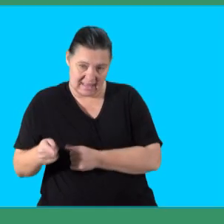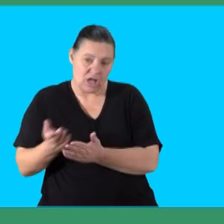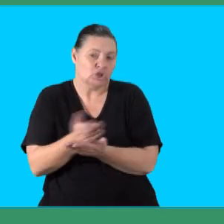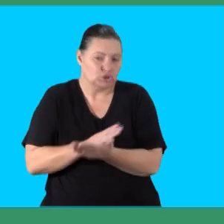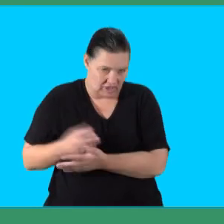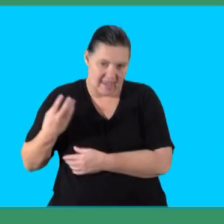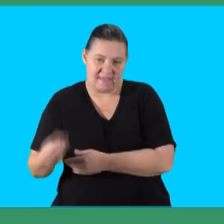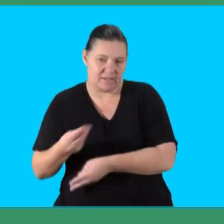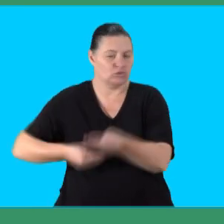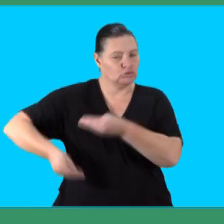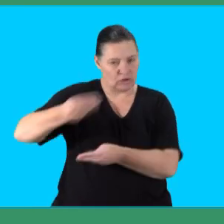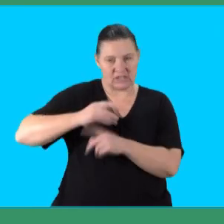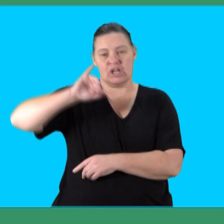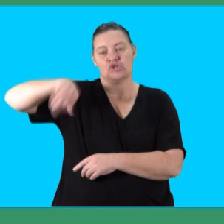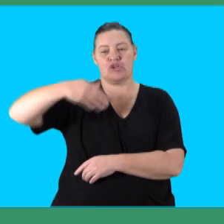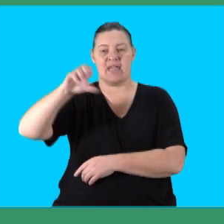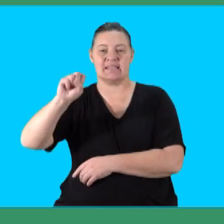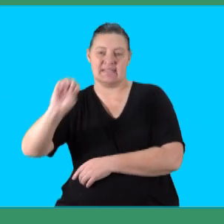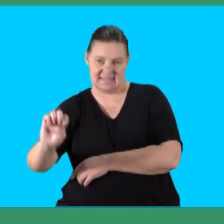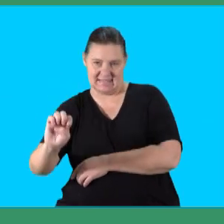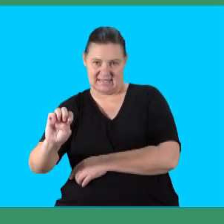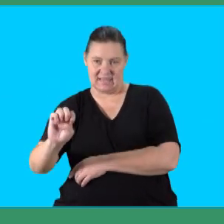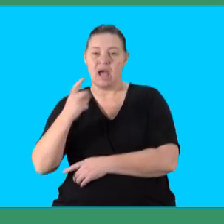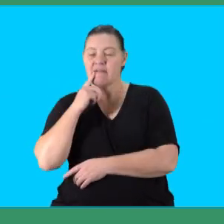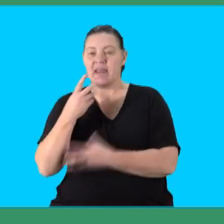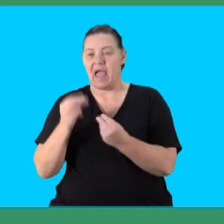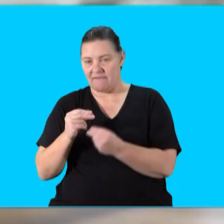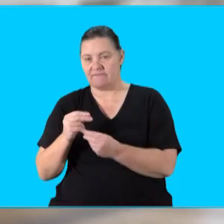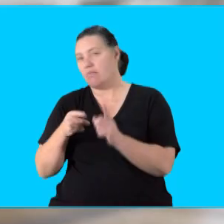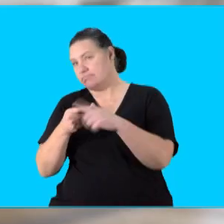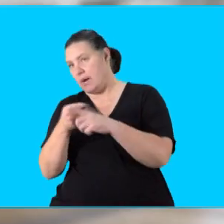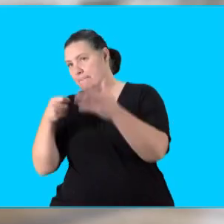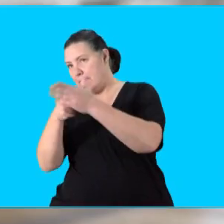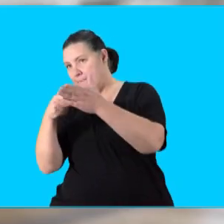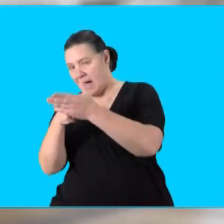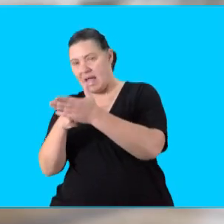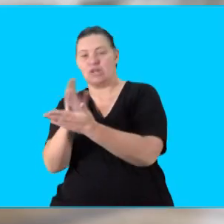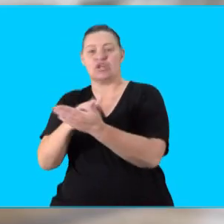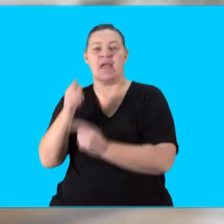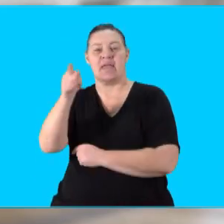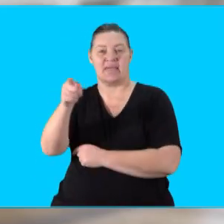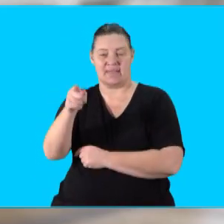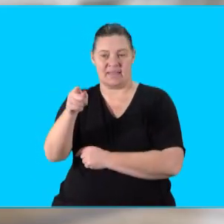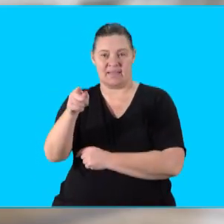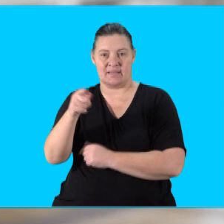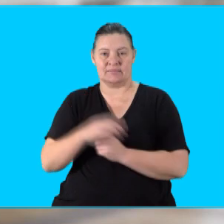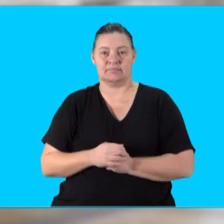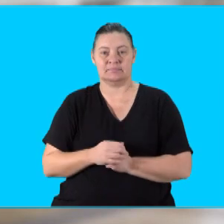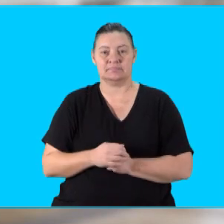are traded on the Johannesburg Securities of Exchange, meaning they are able to sell shares to the public at